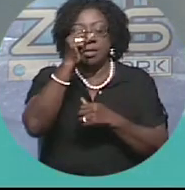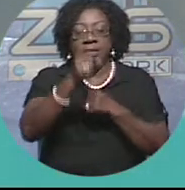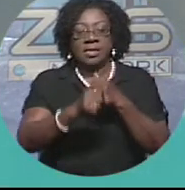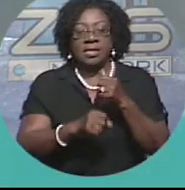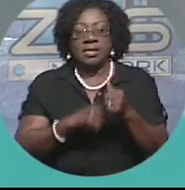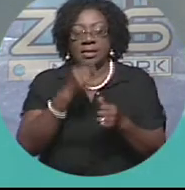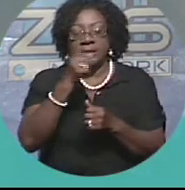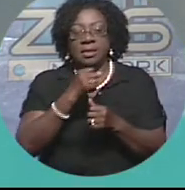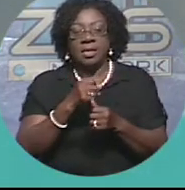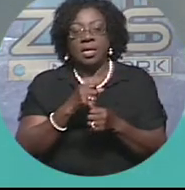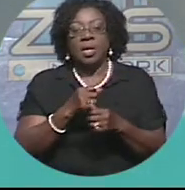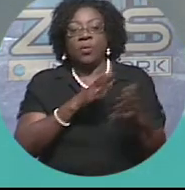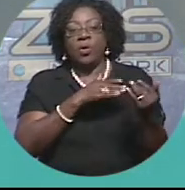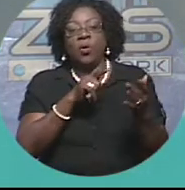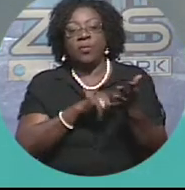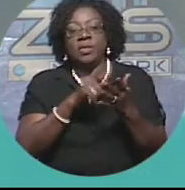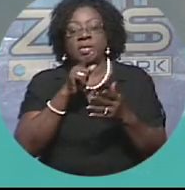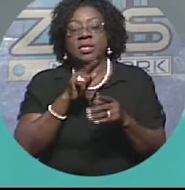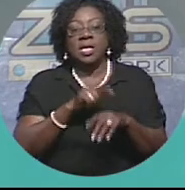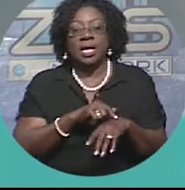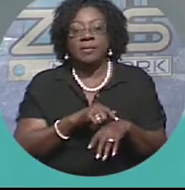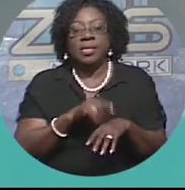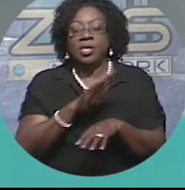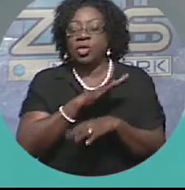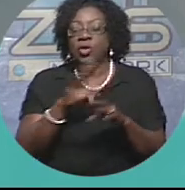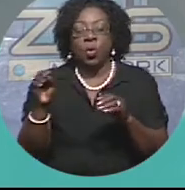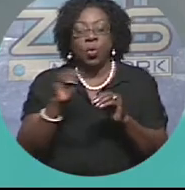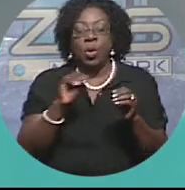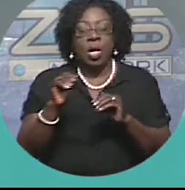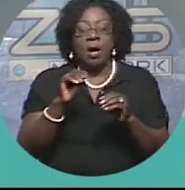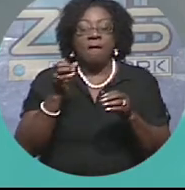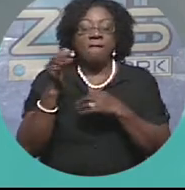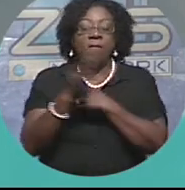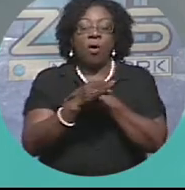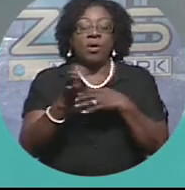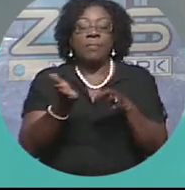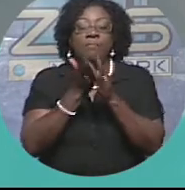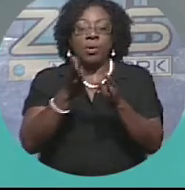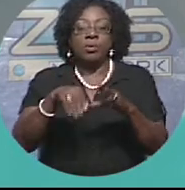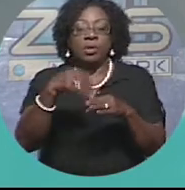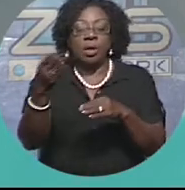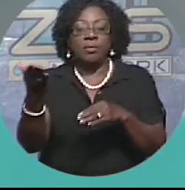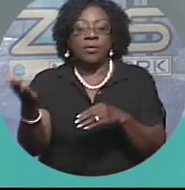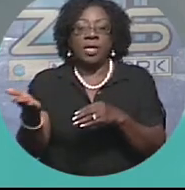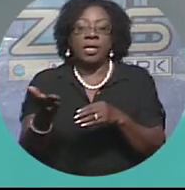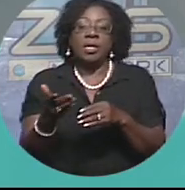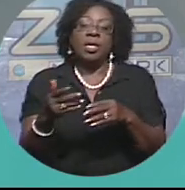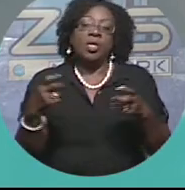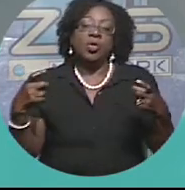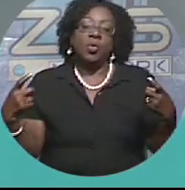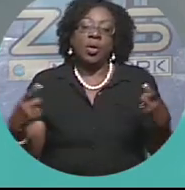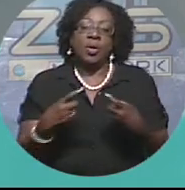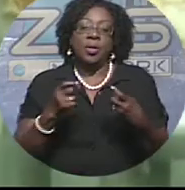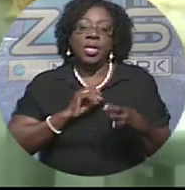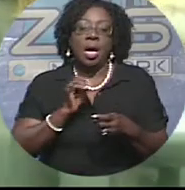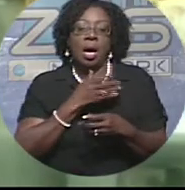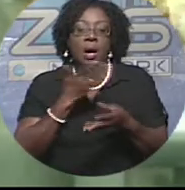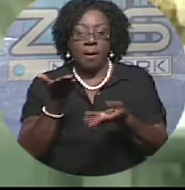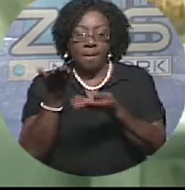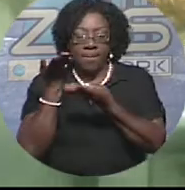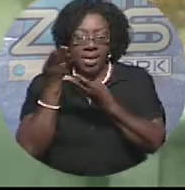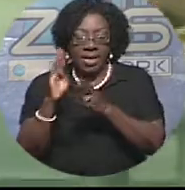time around there is no poaching activity going on, whether it be by Dominicans or whoever. So we're looking forward to a